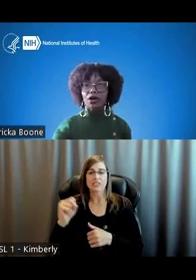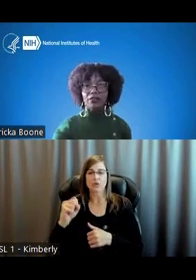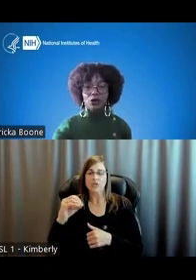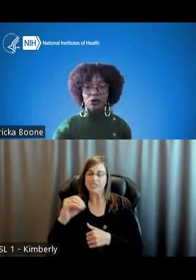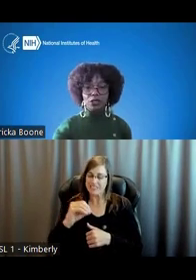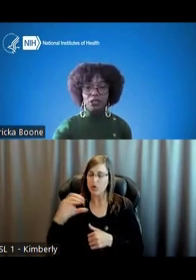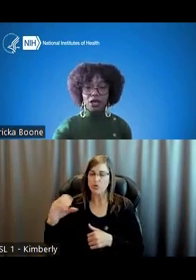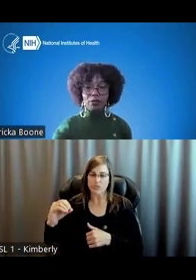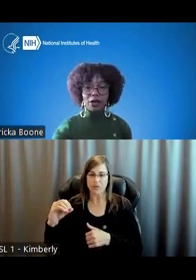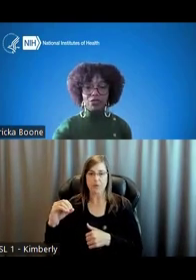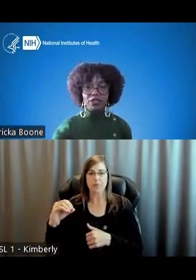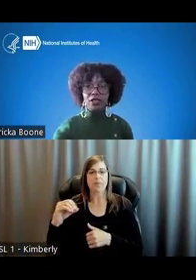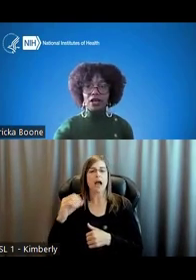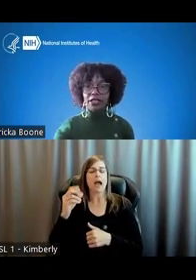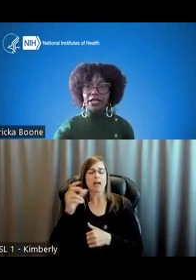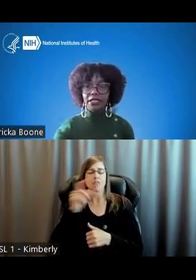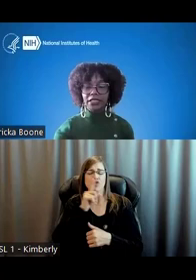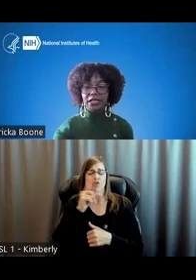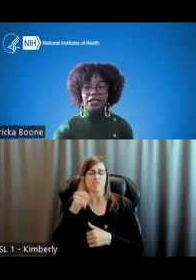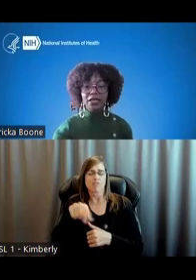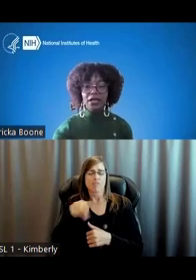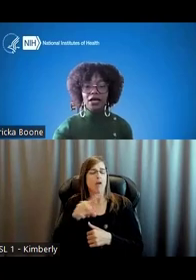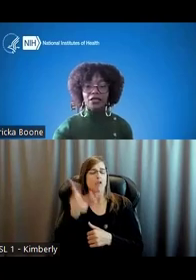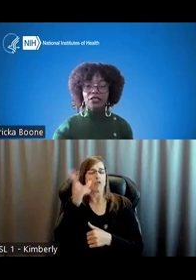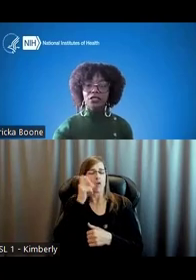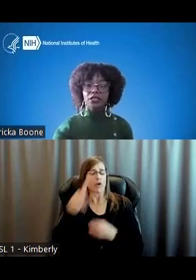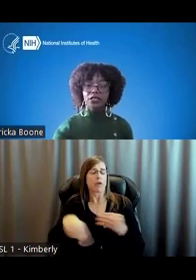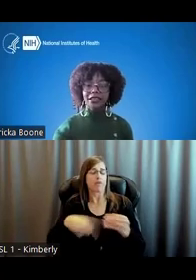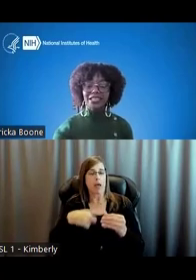you all have heard a lot about this